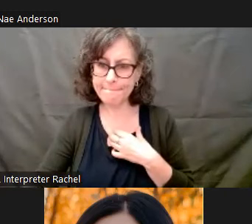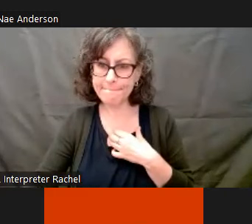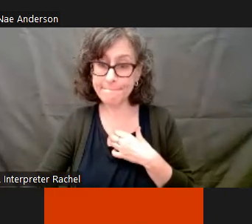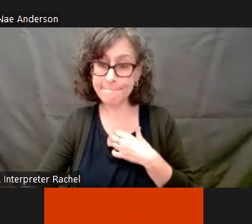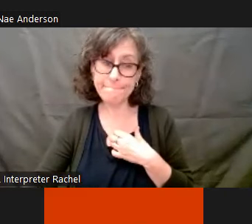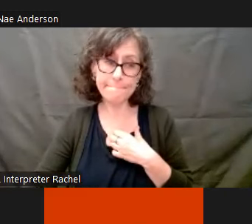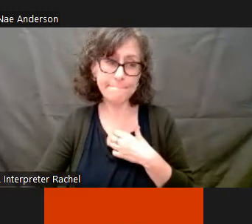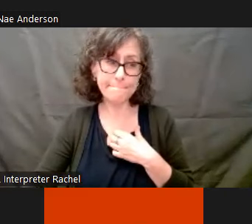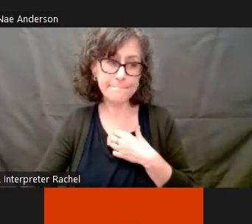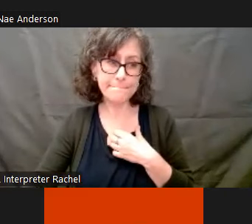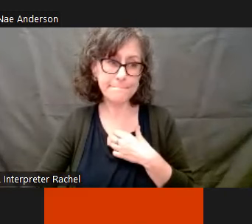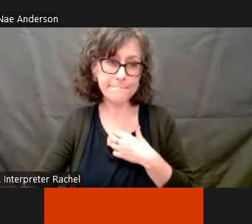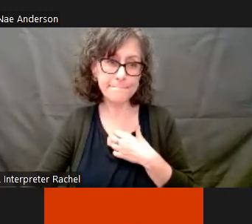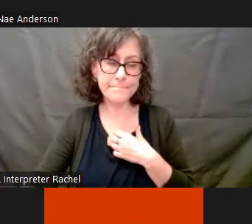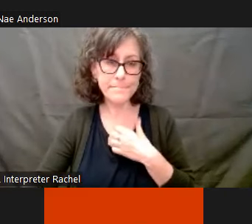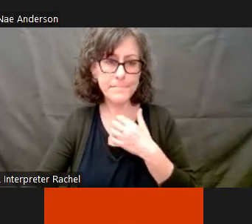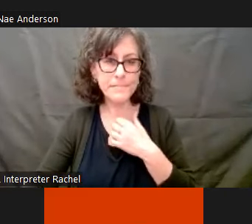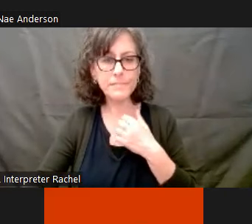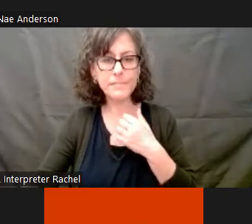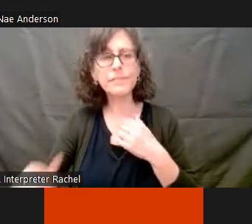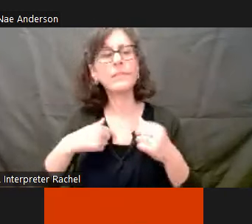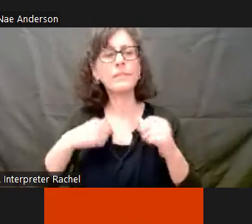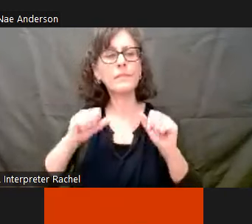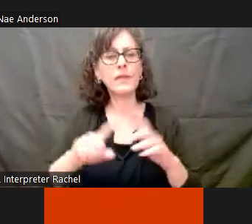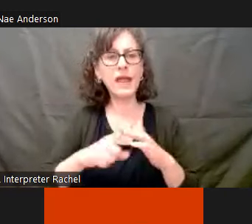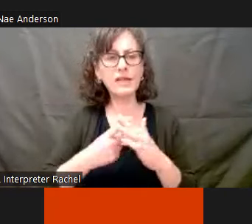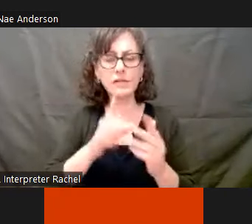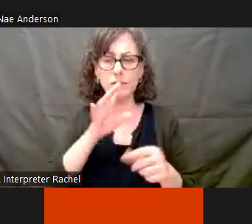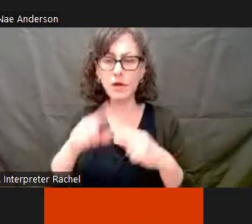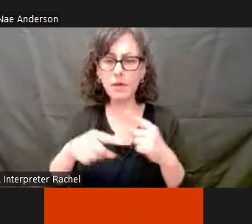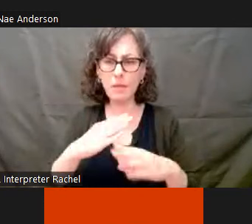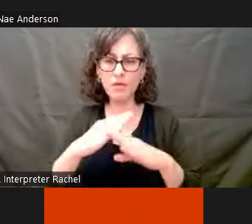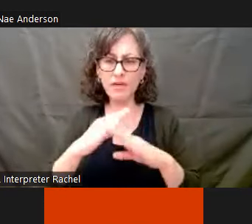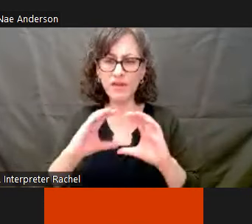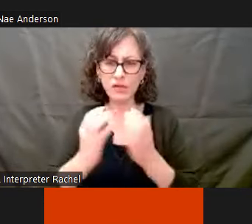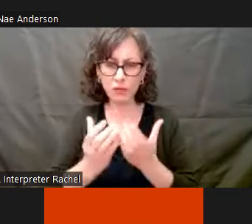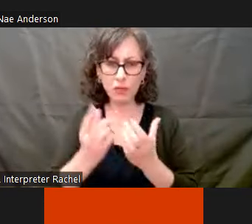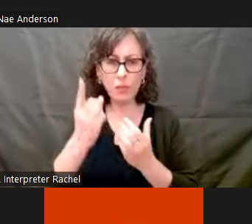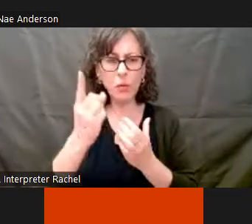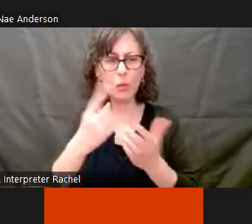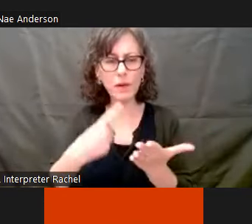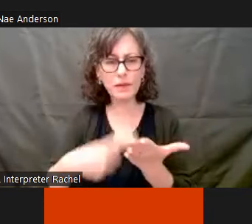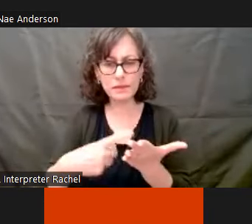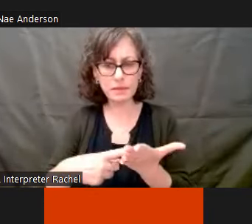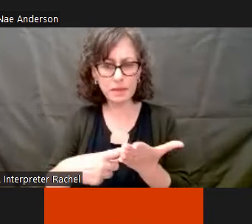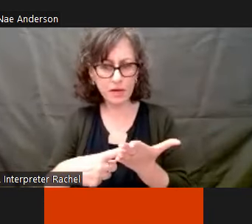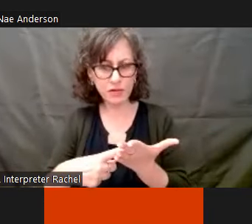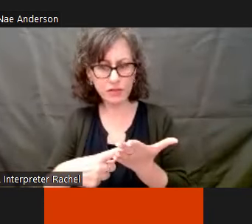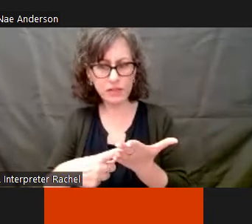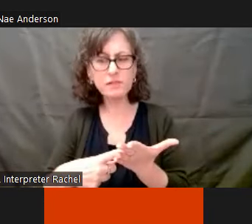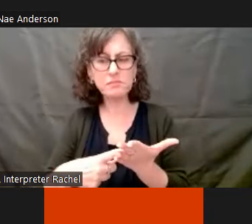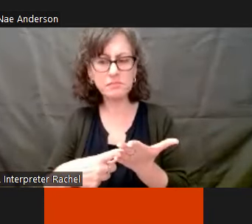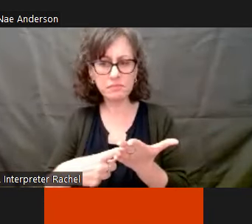Okay, this is Clara Cabanis. I can start for the prevention group. So one of the discussions that we have is of